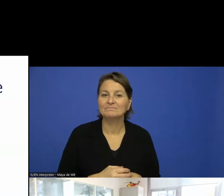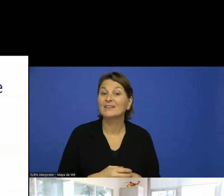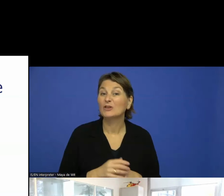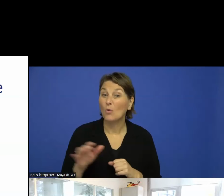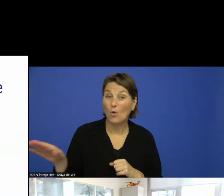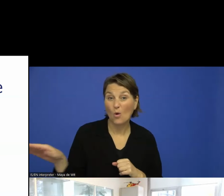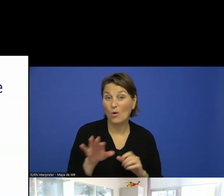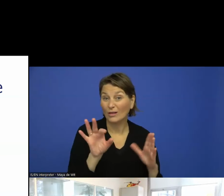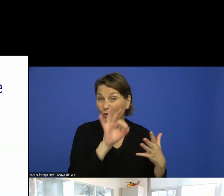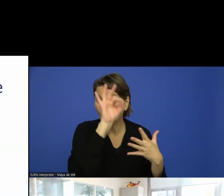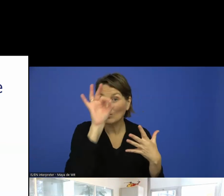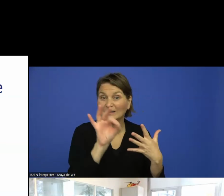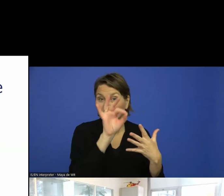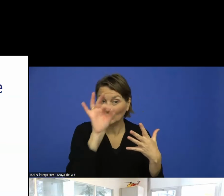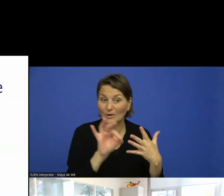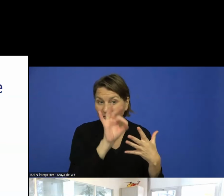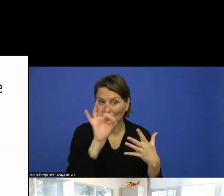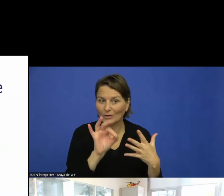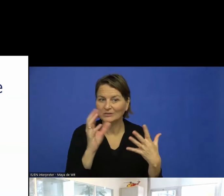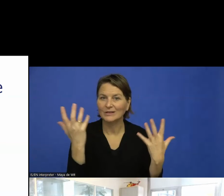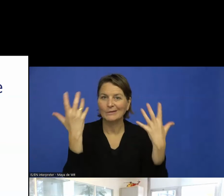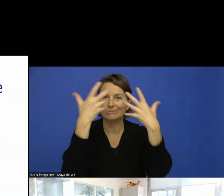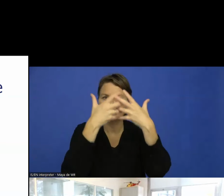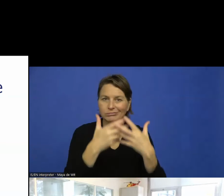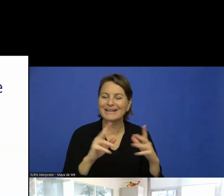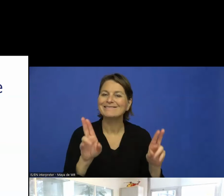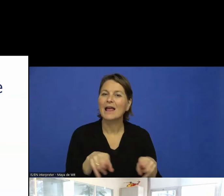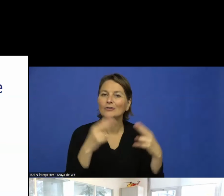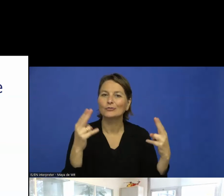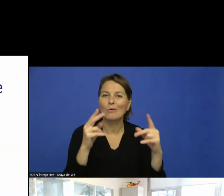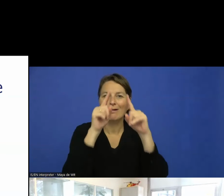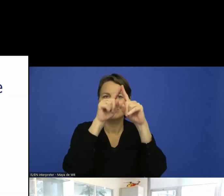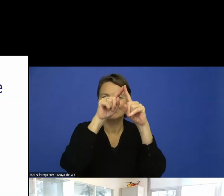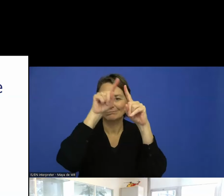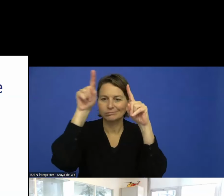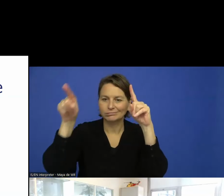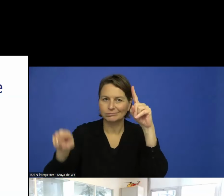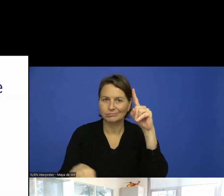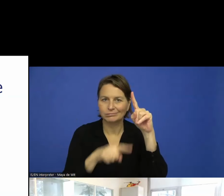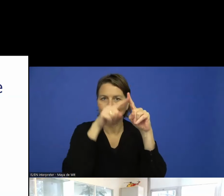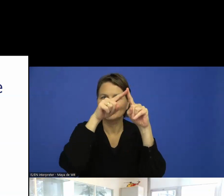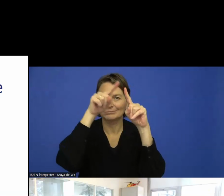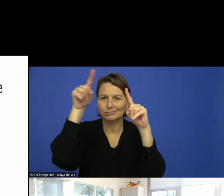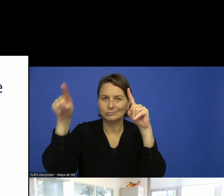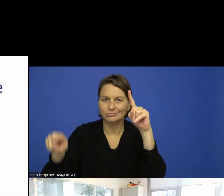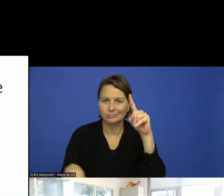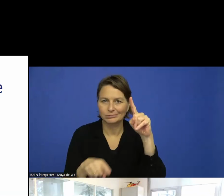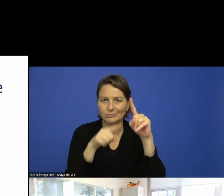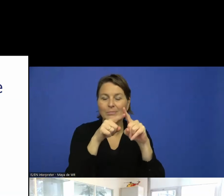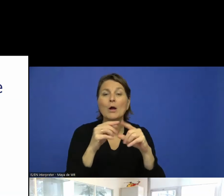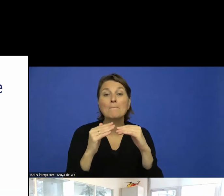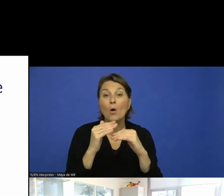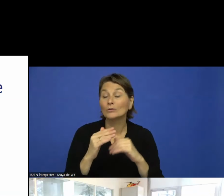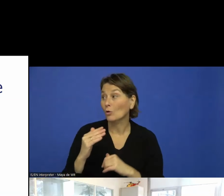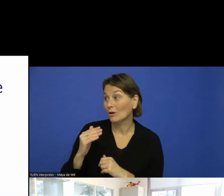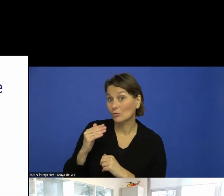questions together, and it forms a natural cycle, starting at the top. And most of the questions on the right are about what